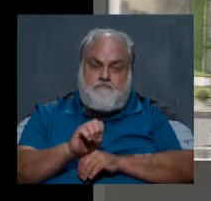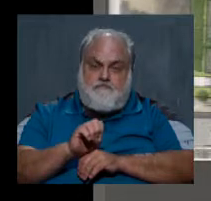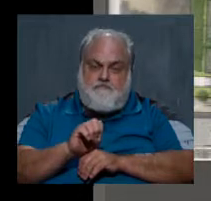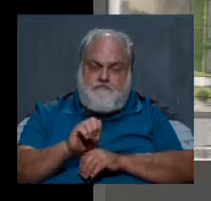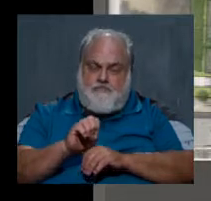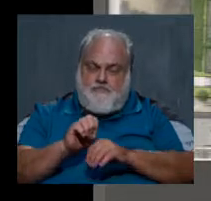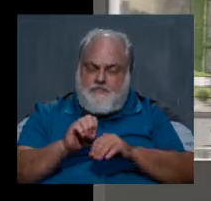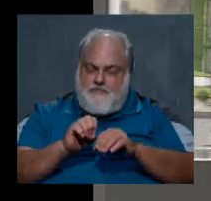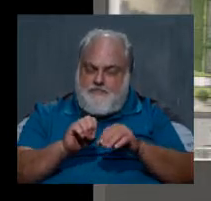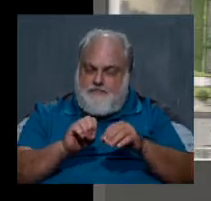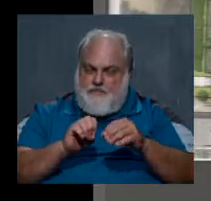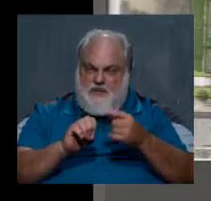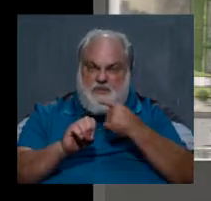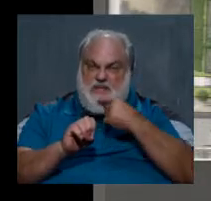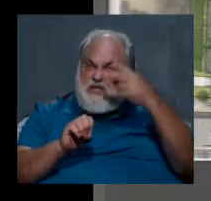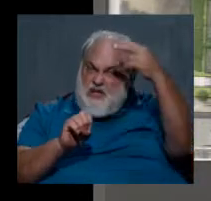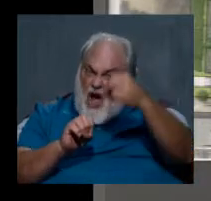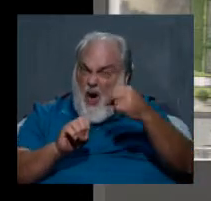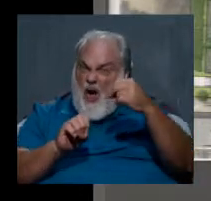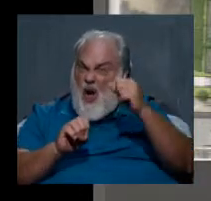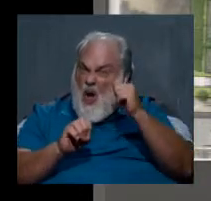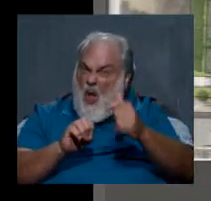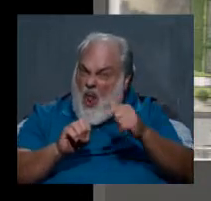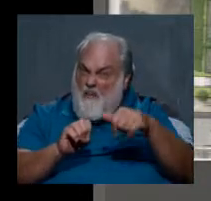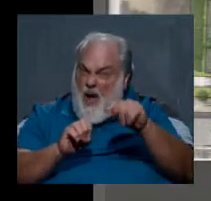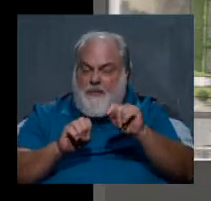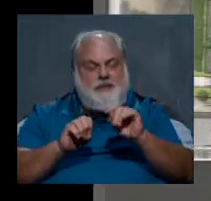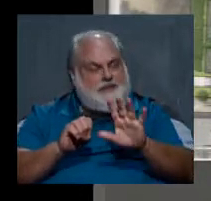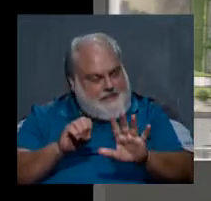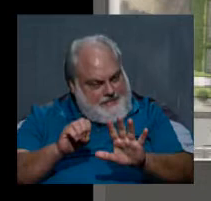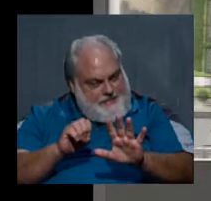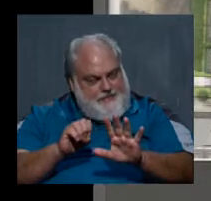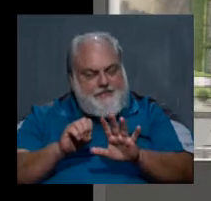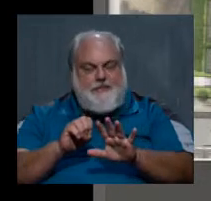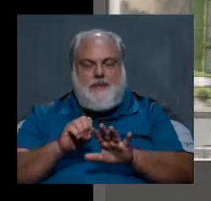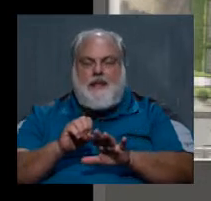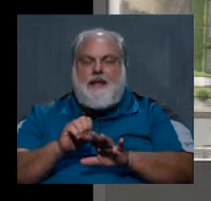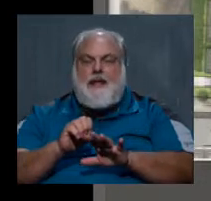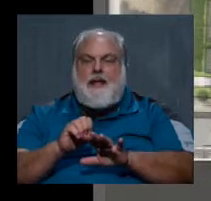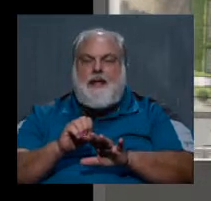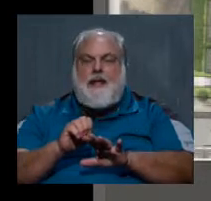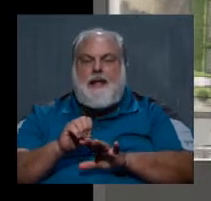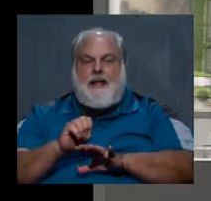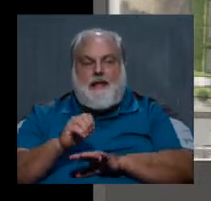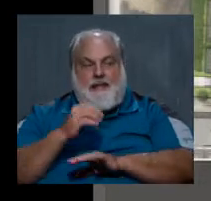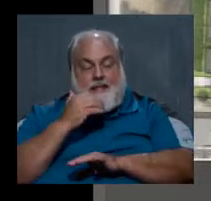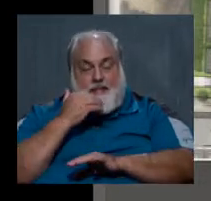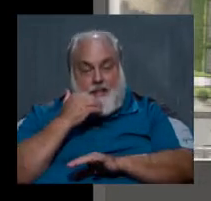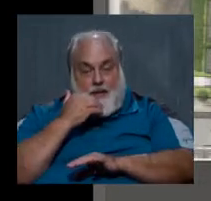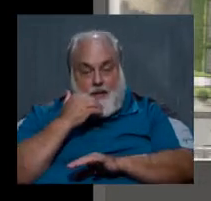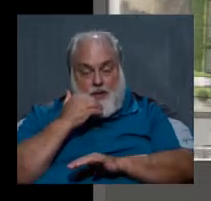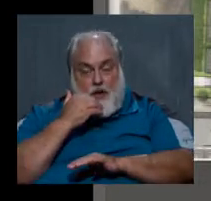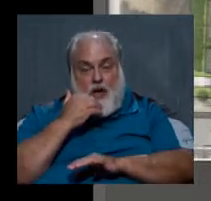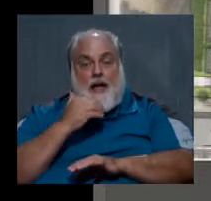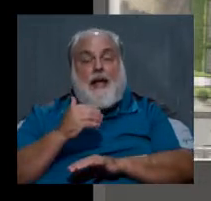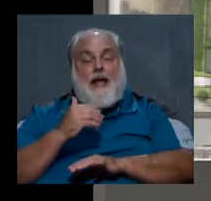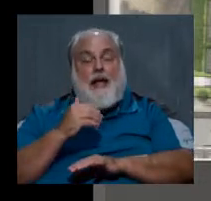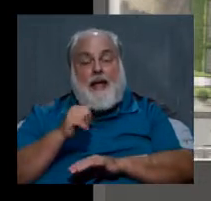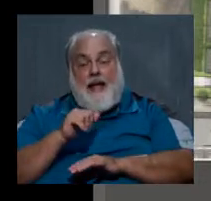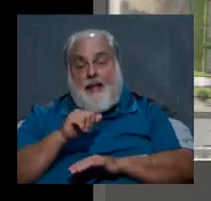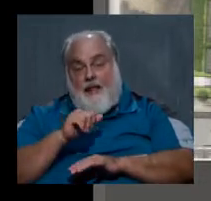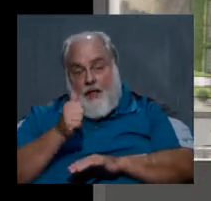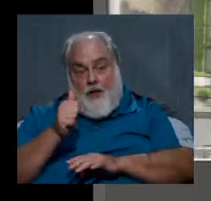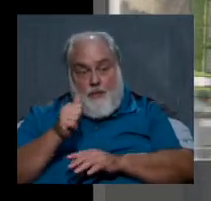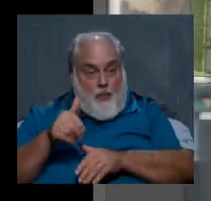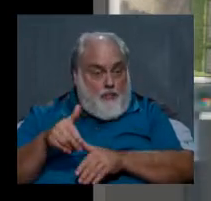yes, ma'am. But alternatively, and if you can, thank you. Thanks. Alternatively, some of the